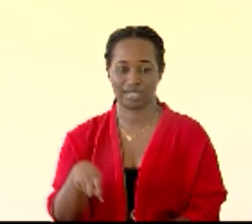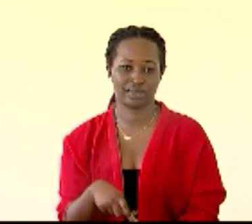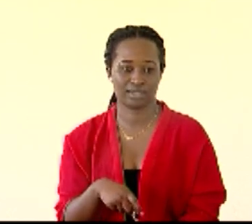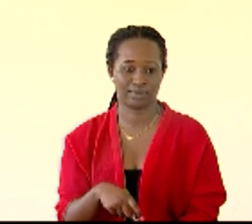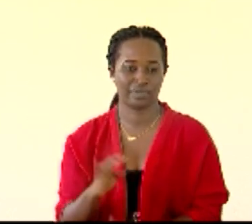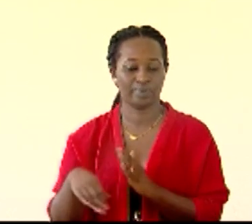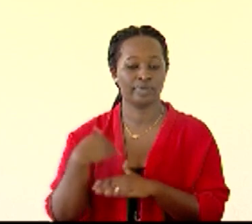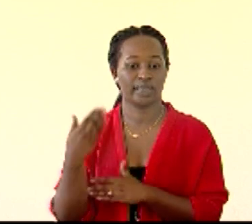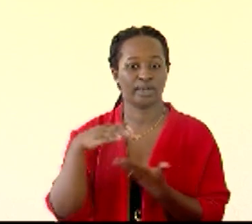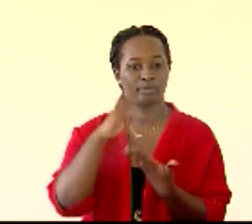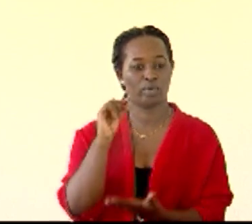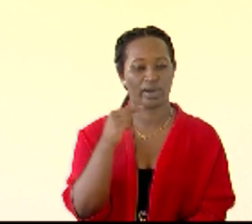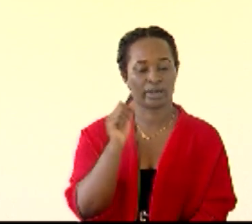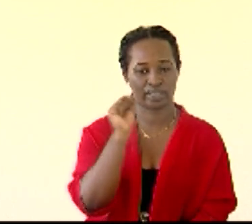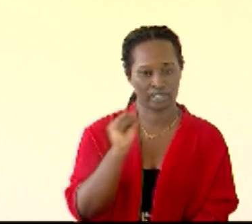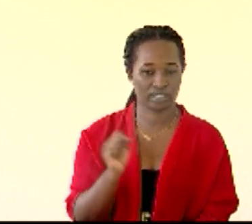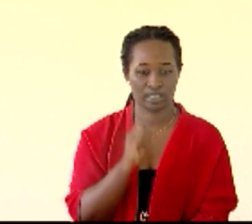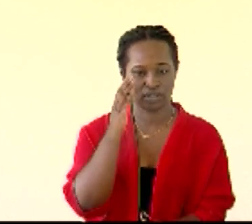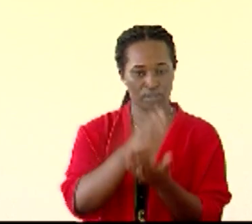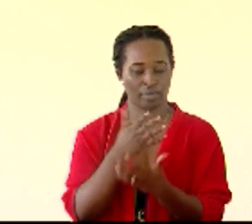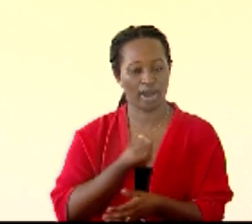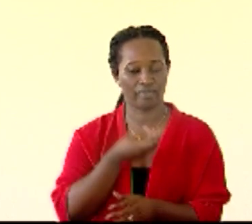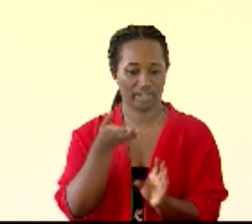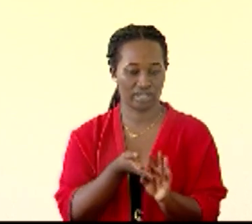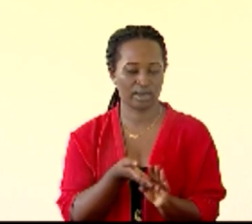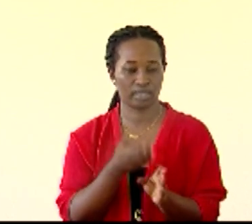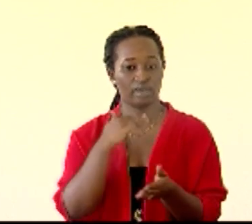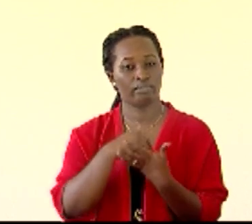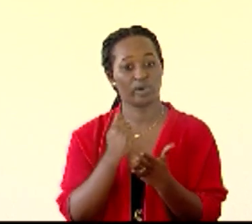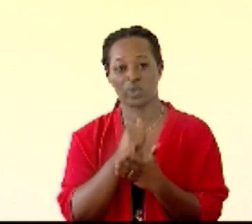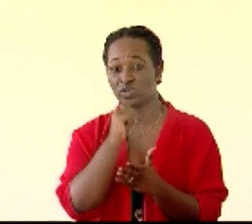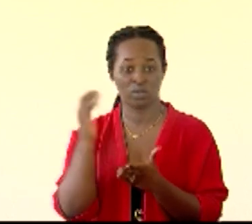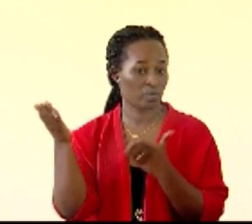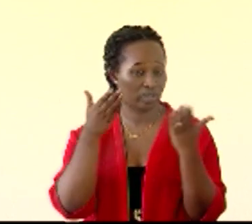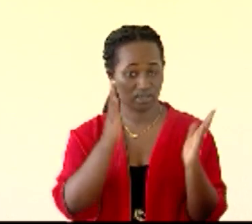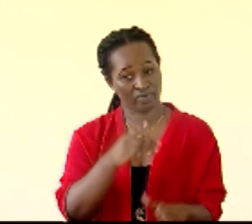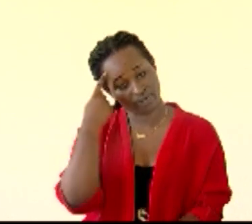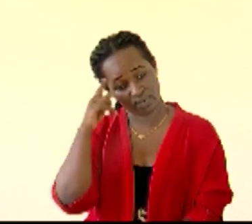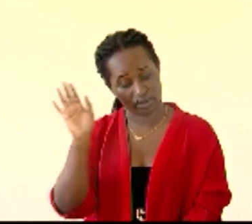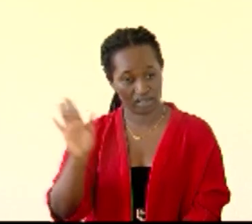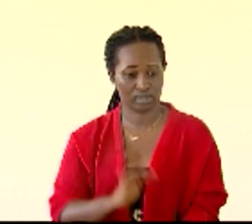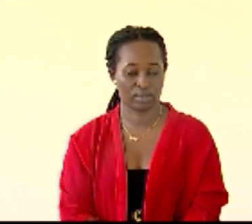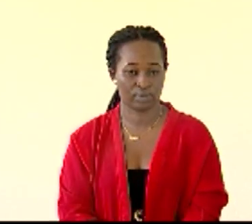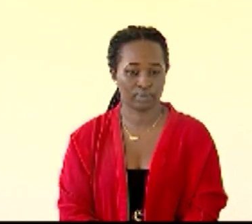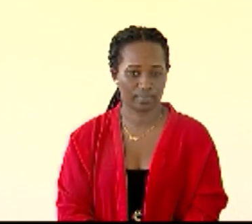And then more guests will stop coming in. More carbon dioxide will stop coming in because there is no receiver for it.